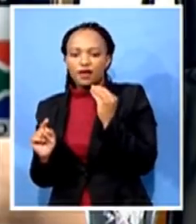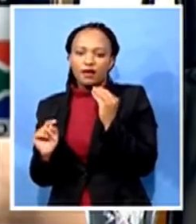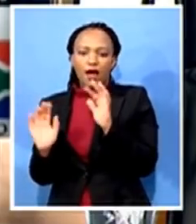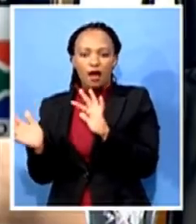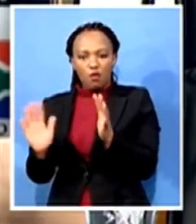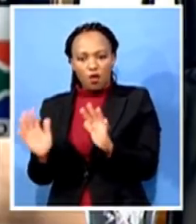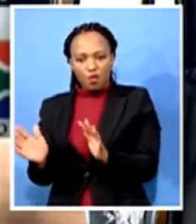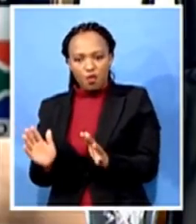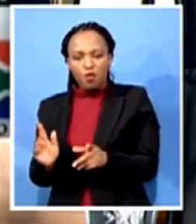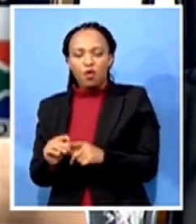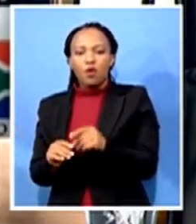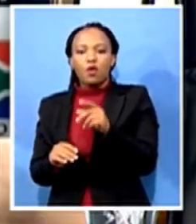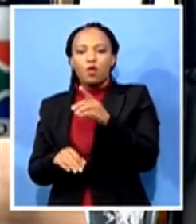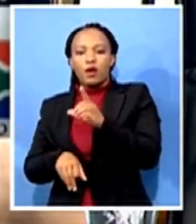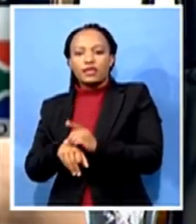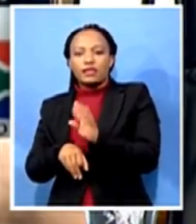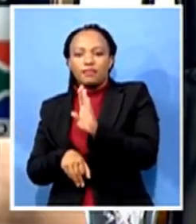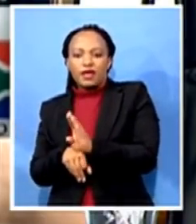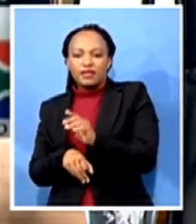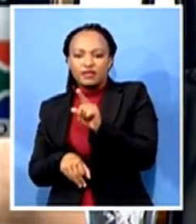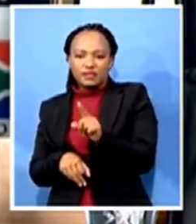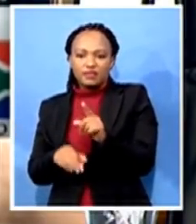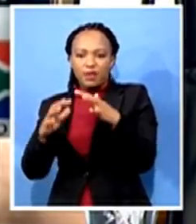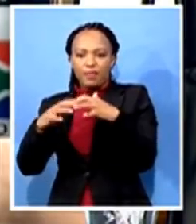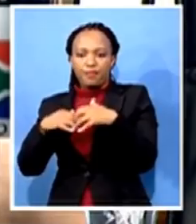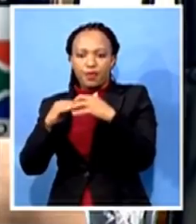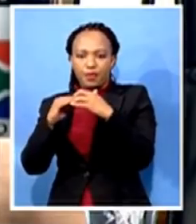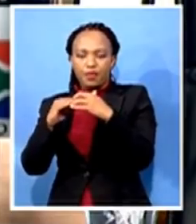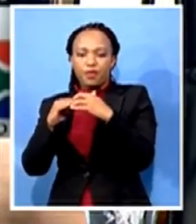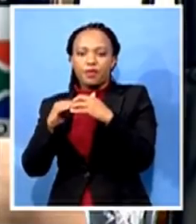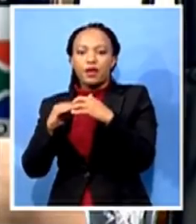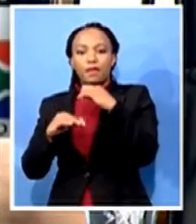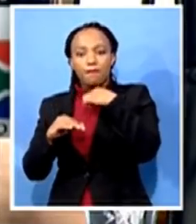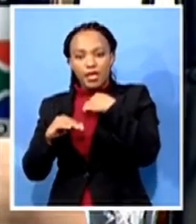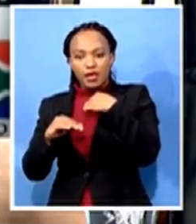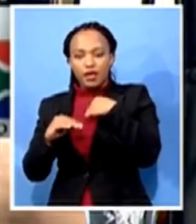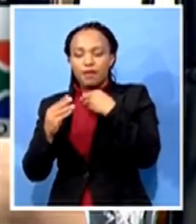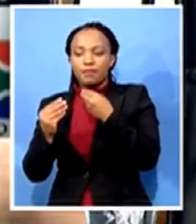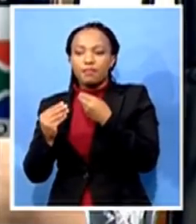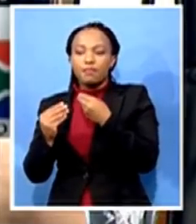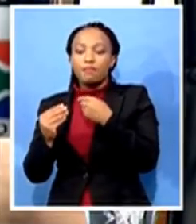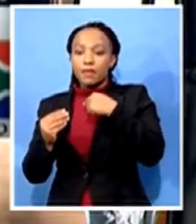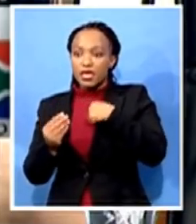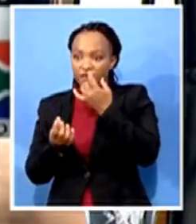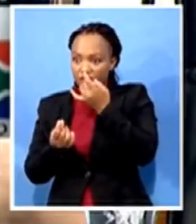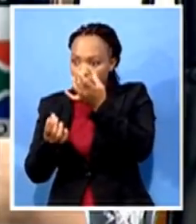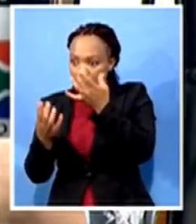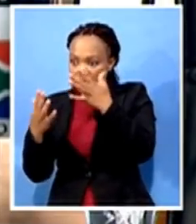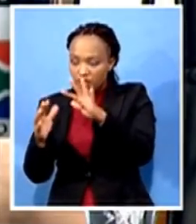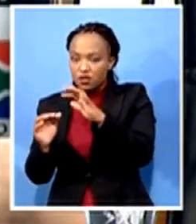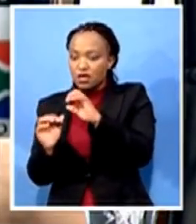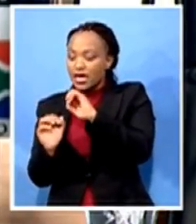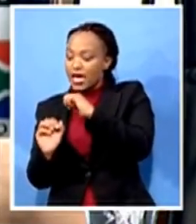compiled, I gave the feedback from EXCO and allowed the officials to do